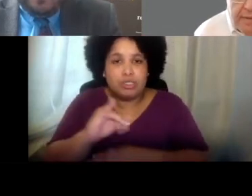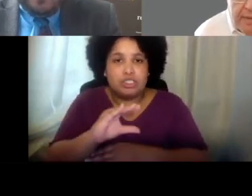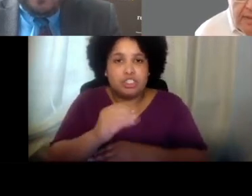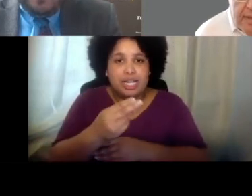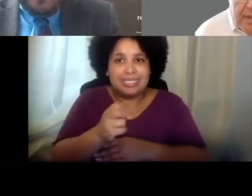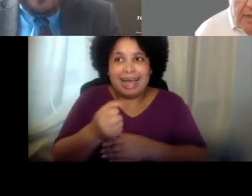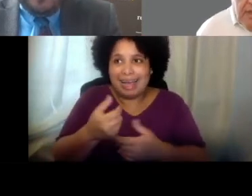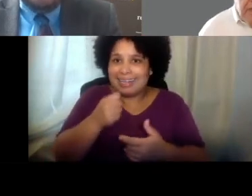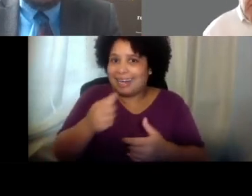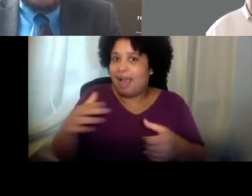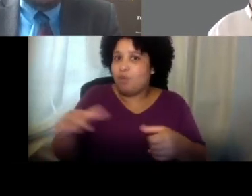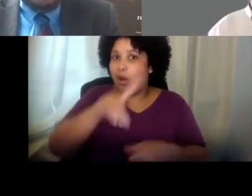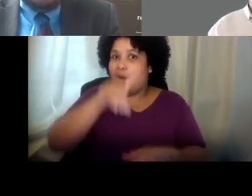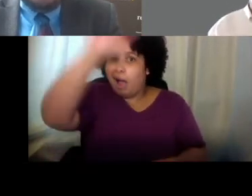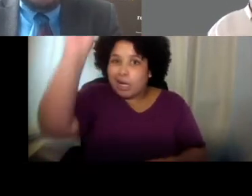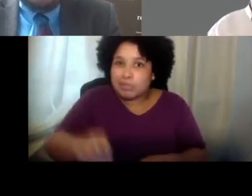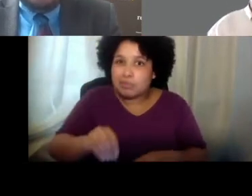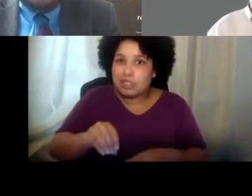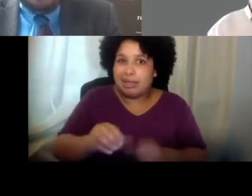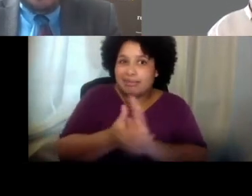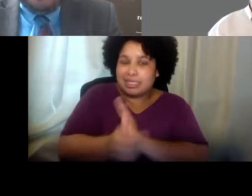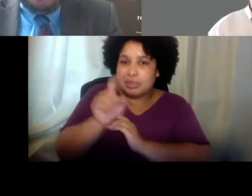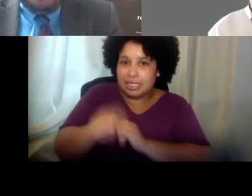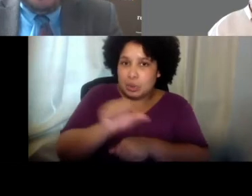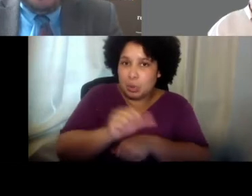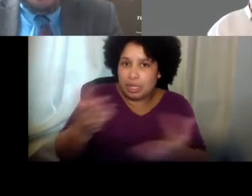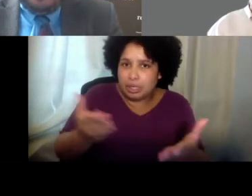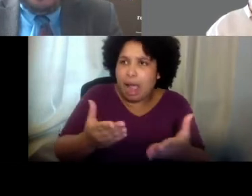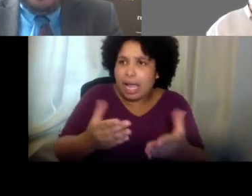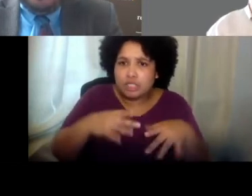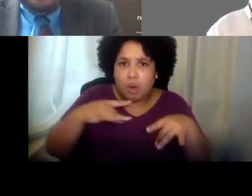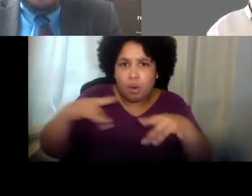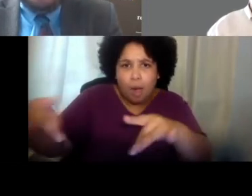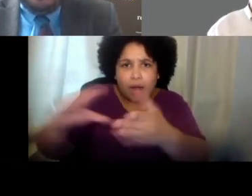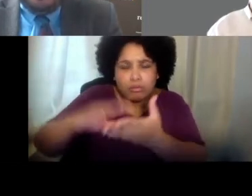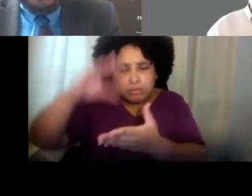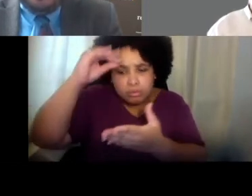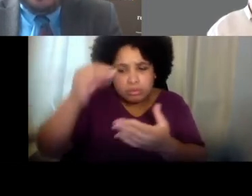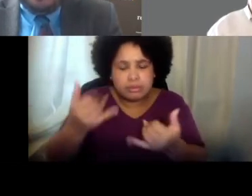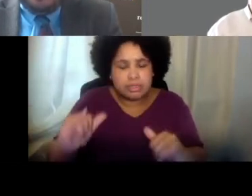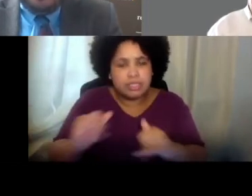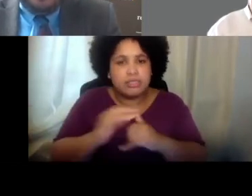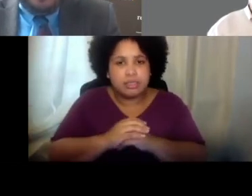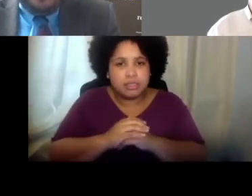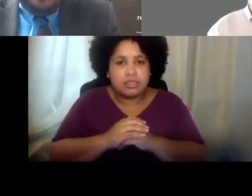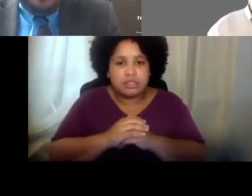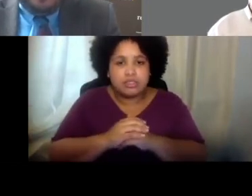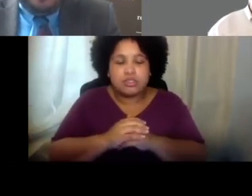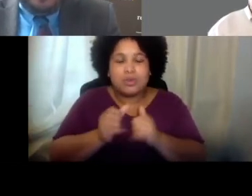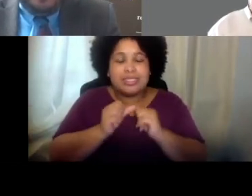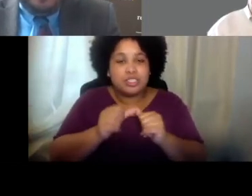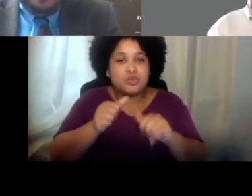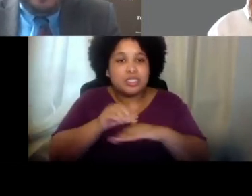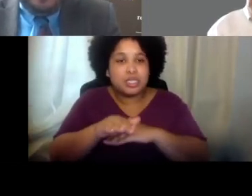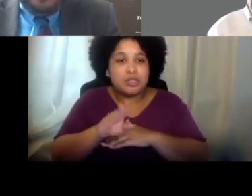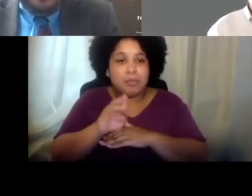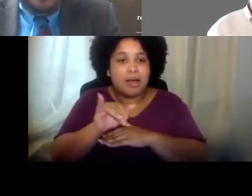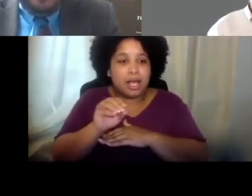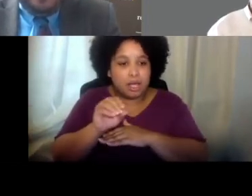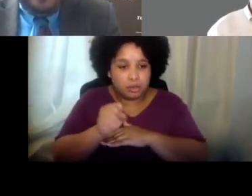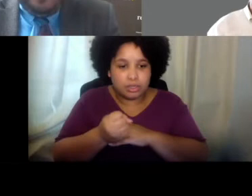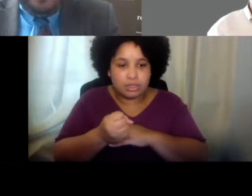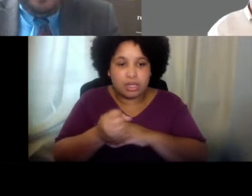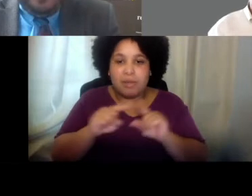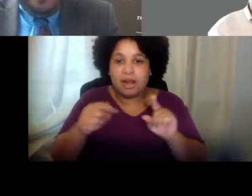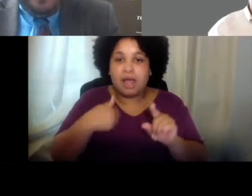here. So that's the 80-20 rule, and never forget it. So you can continue sending in your bios, but I was